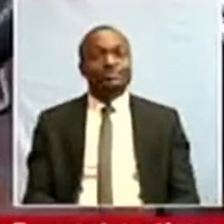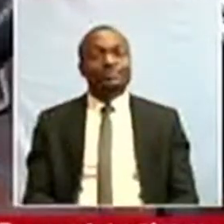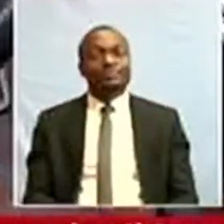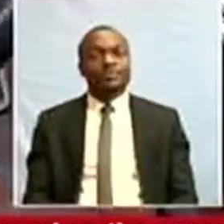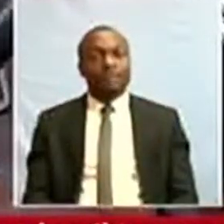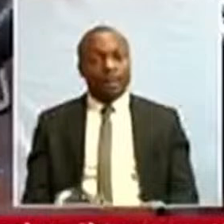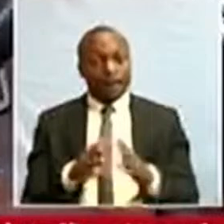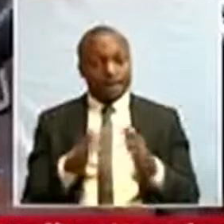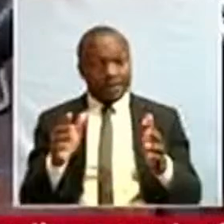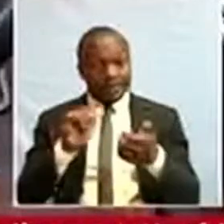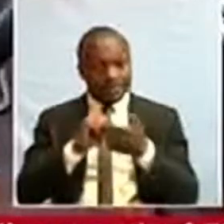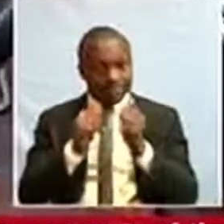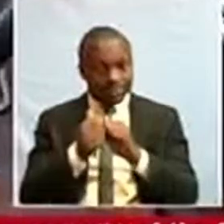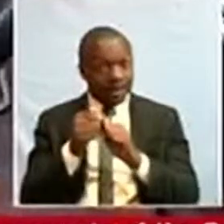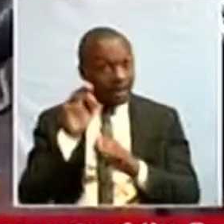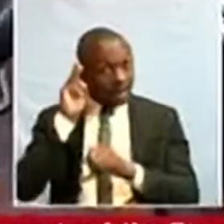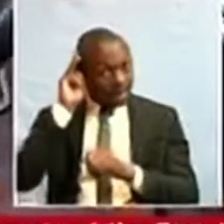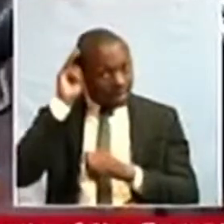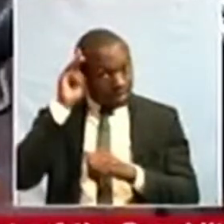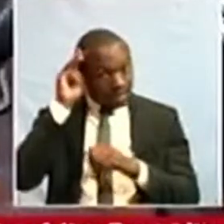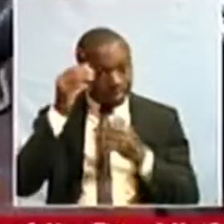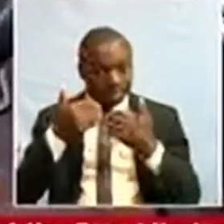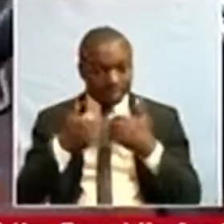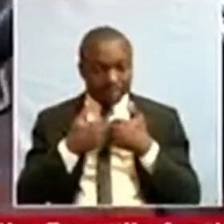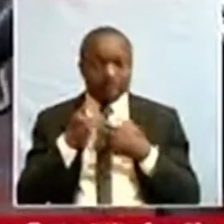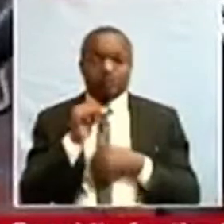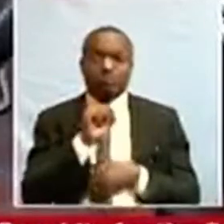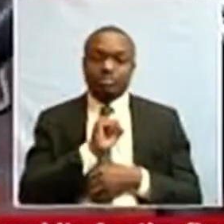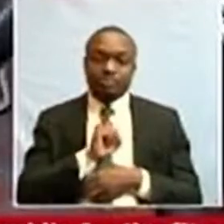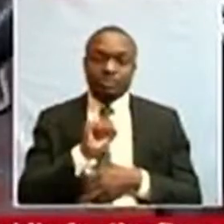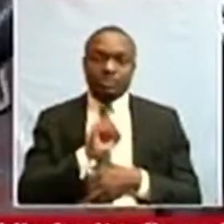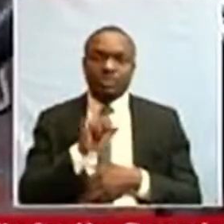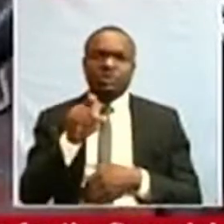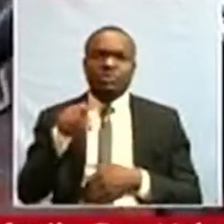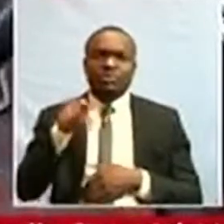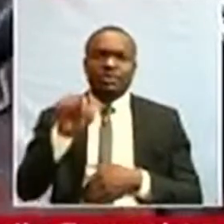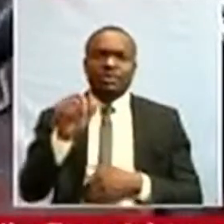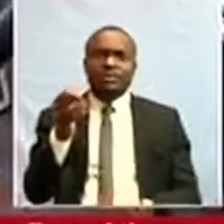The biggest problem that the ministry had was... Sorry, you are the PS?